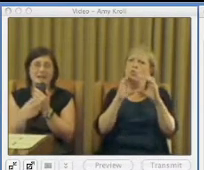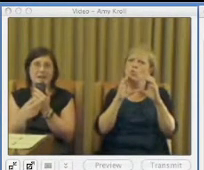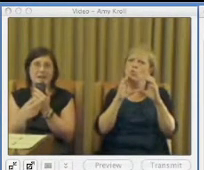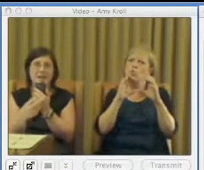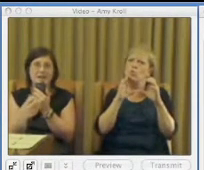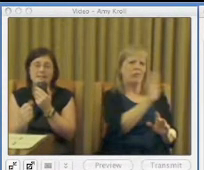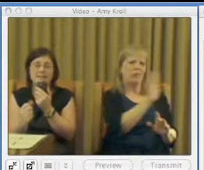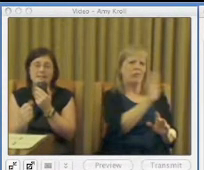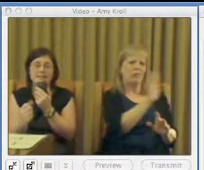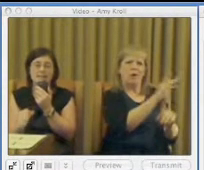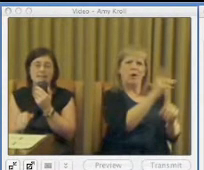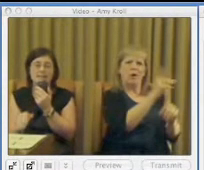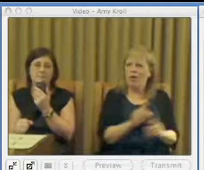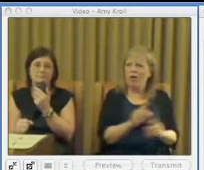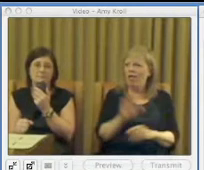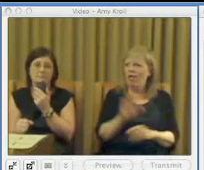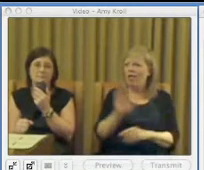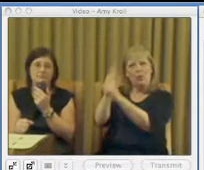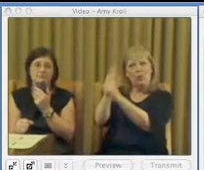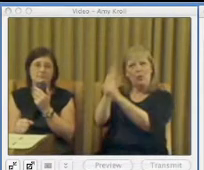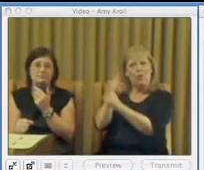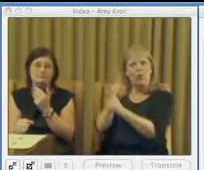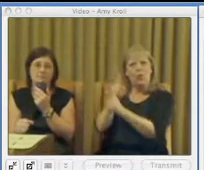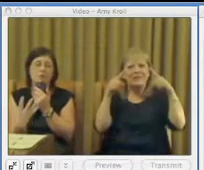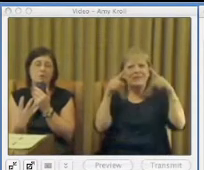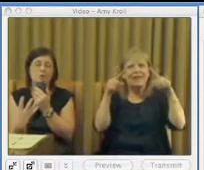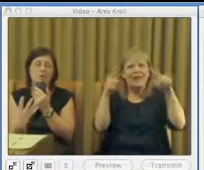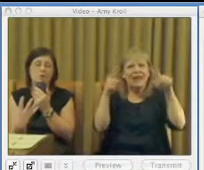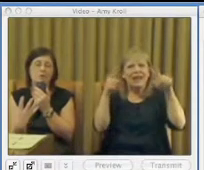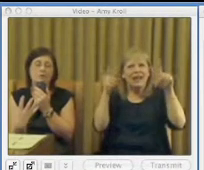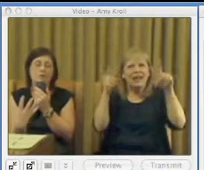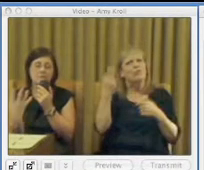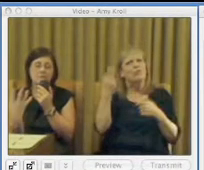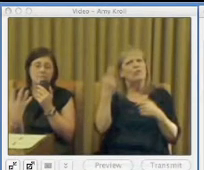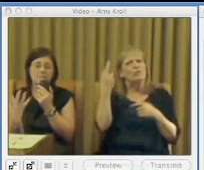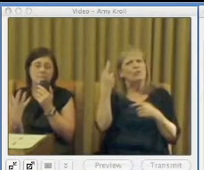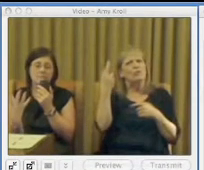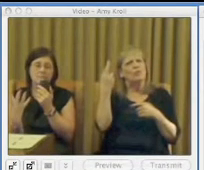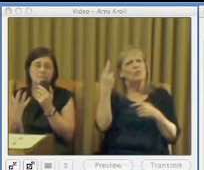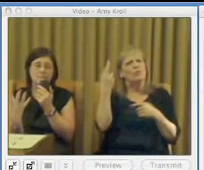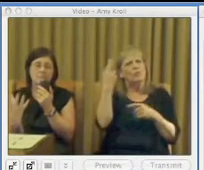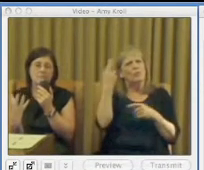achieve. They're there for a reason. What do they want